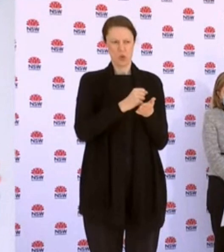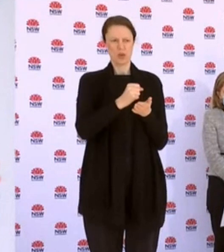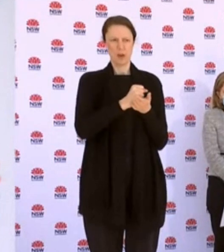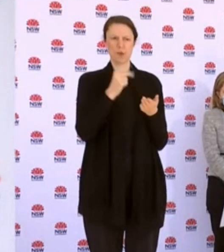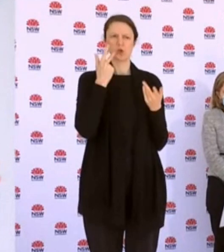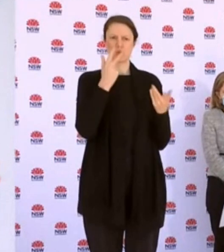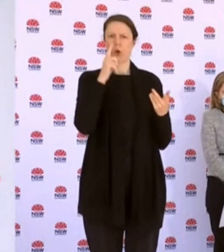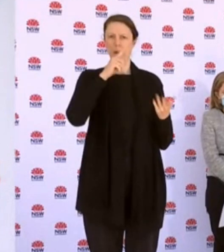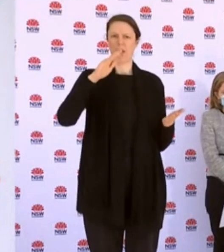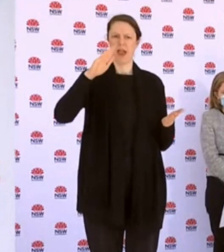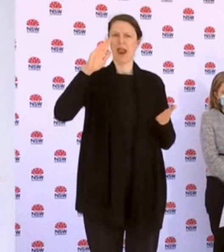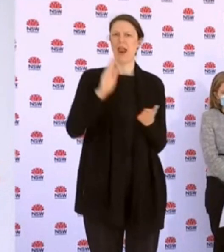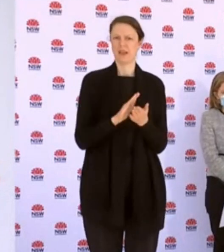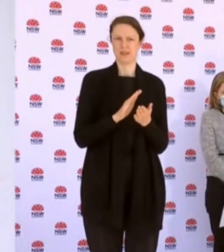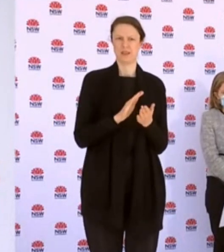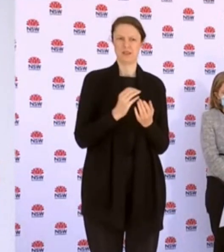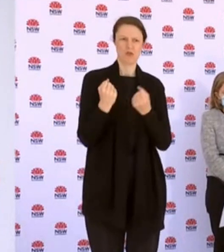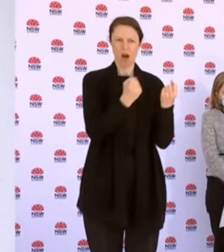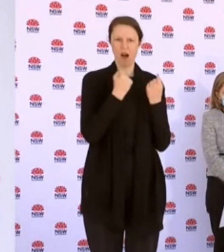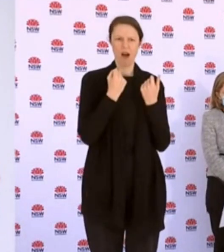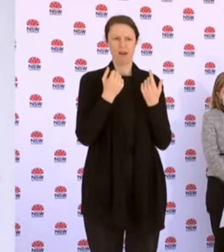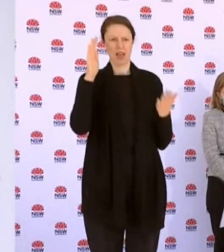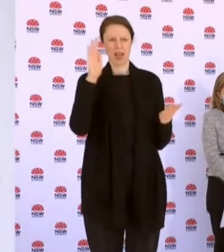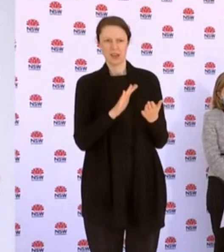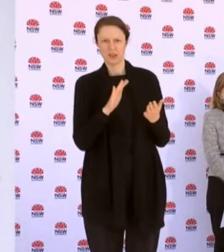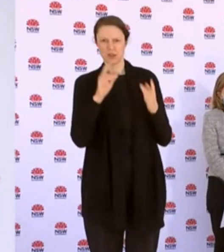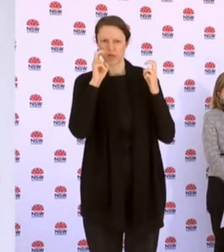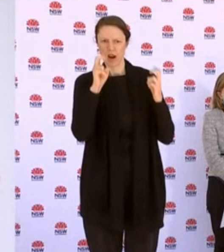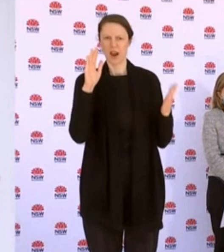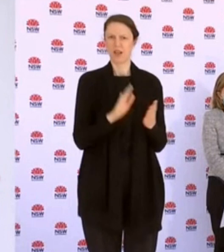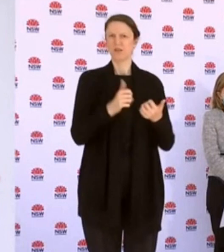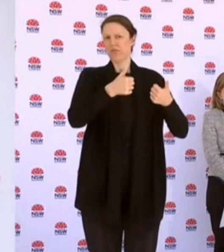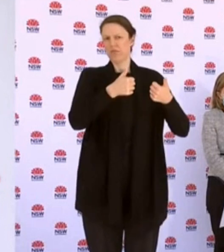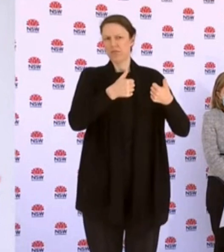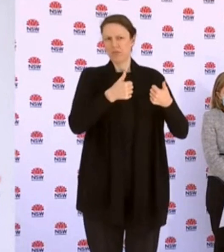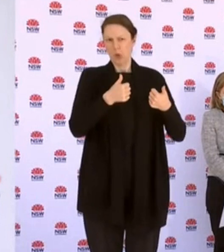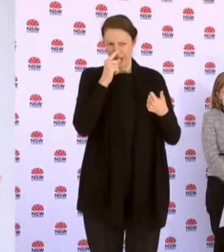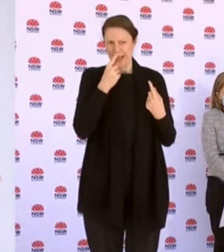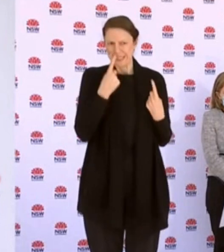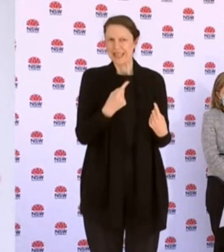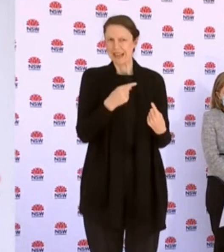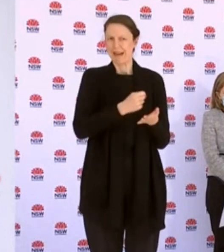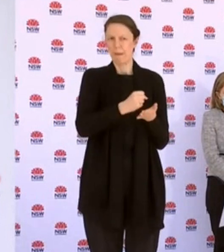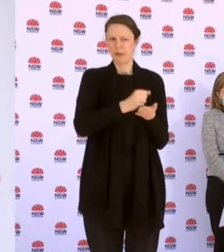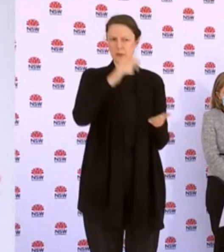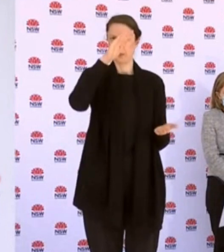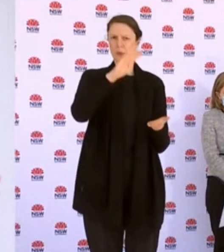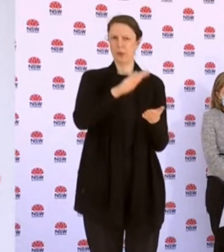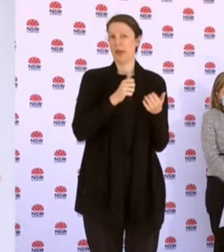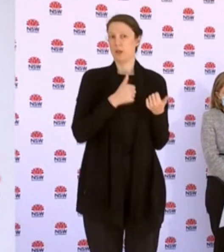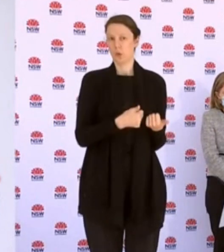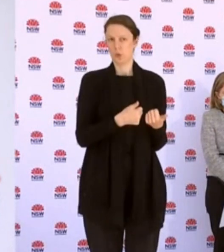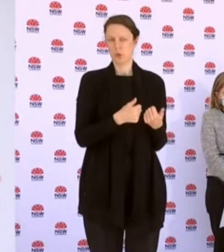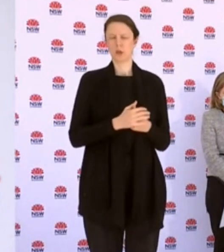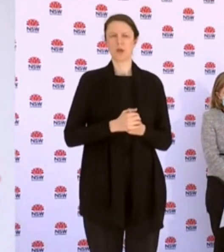people to respond. But I think our community is doing a fantastic job. They generally know that they shouldn't be leaving their home because that facilitates the